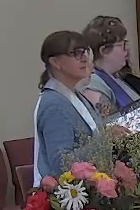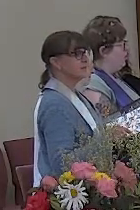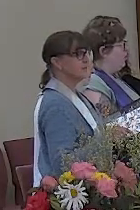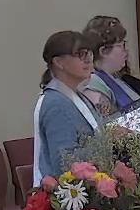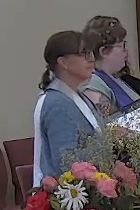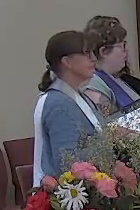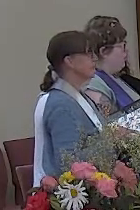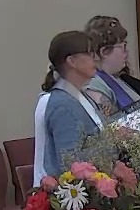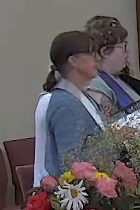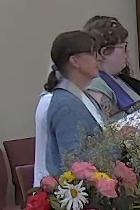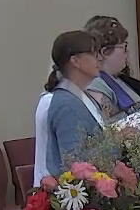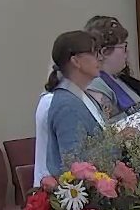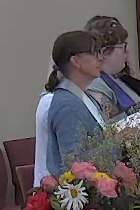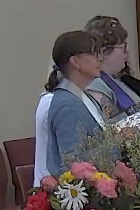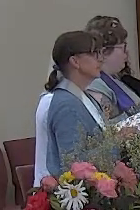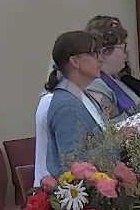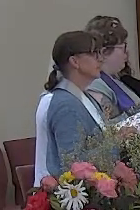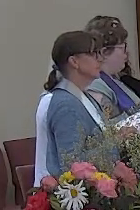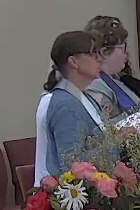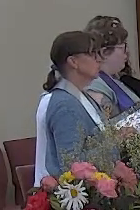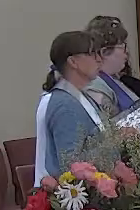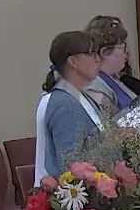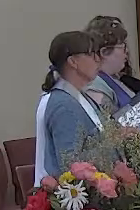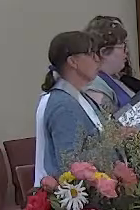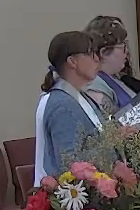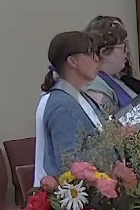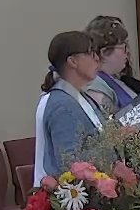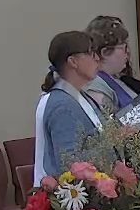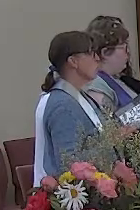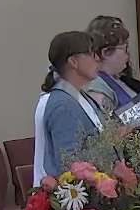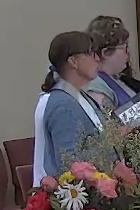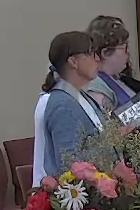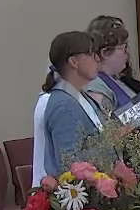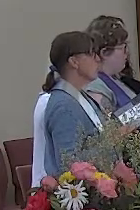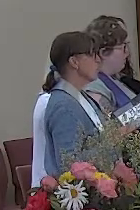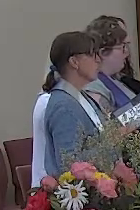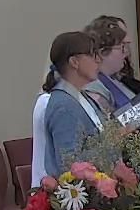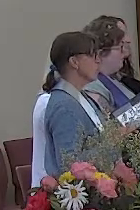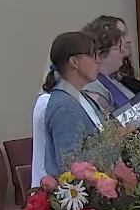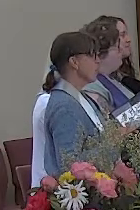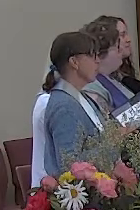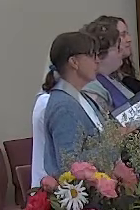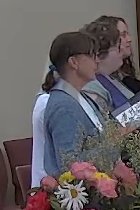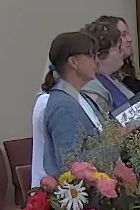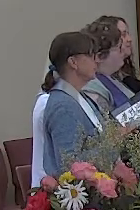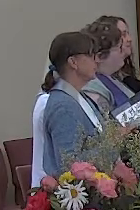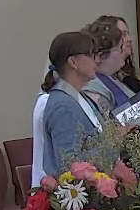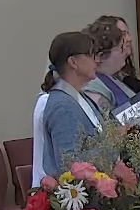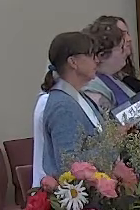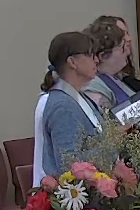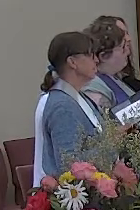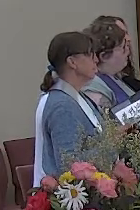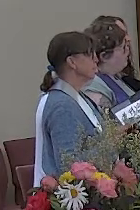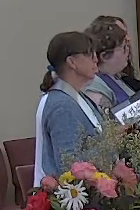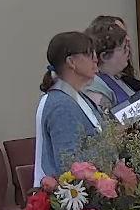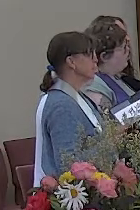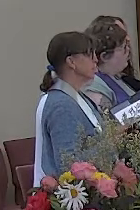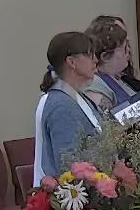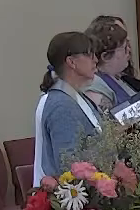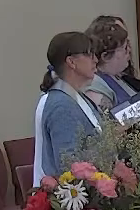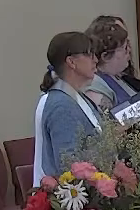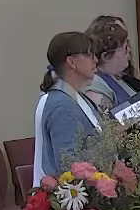really excited to share this piece as a message to new members and existing members that this is just a welcoming place for